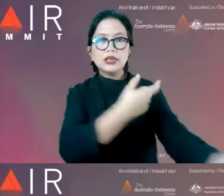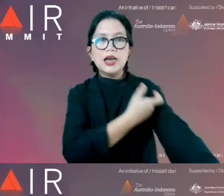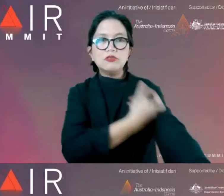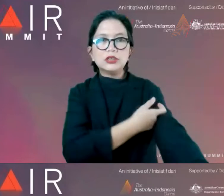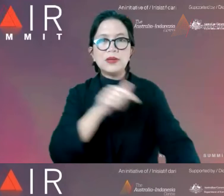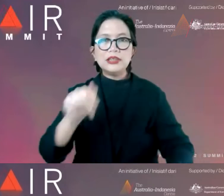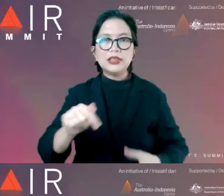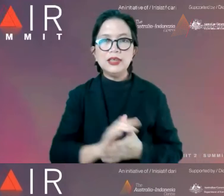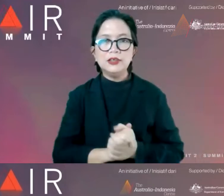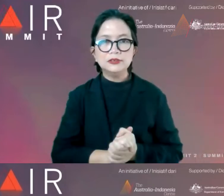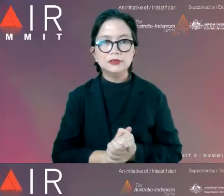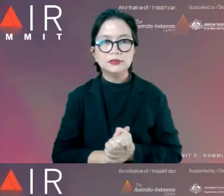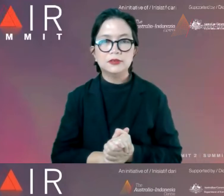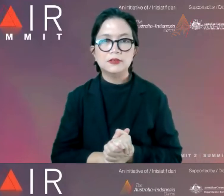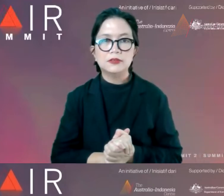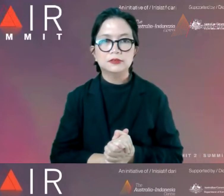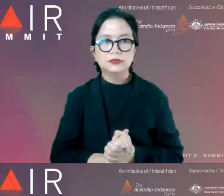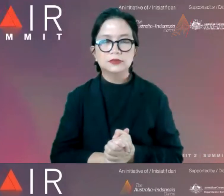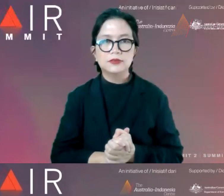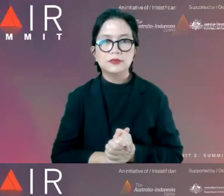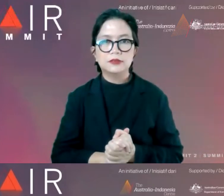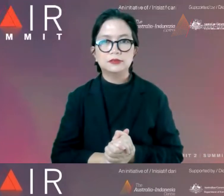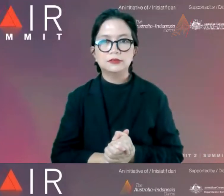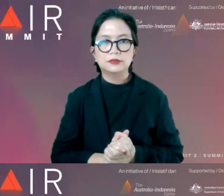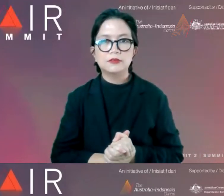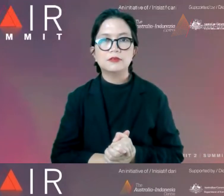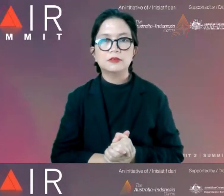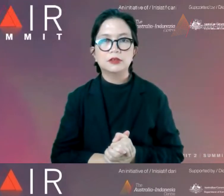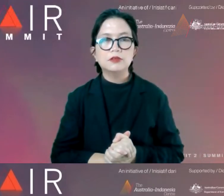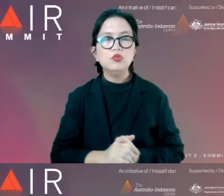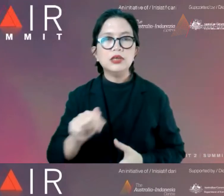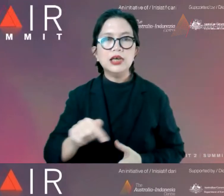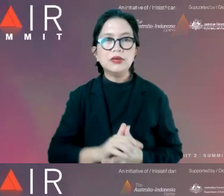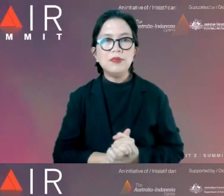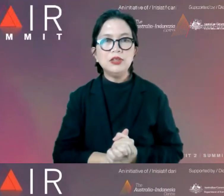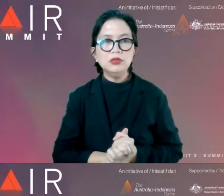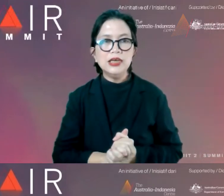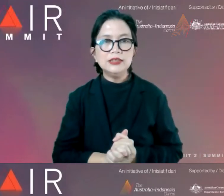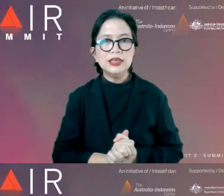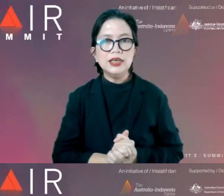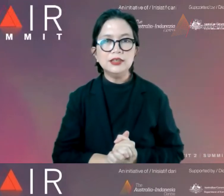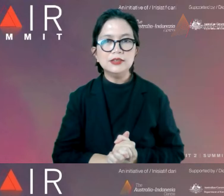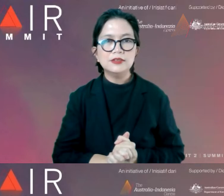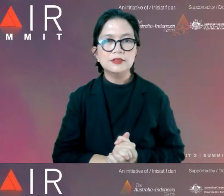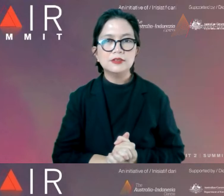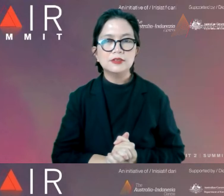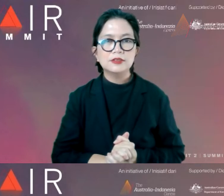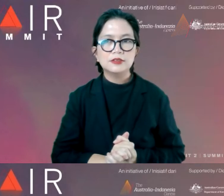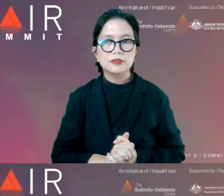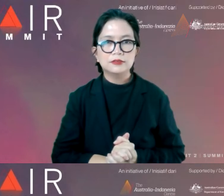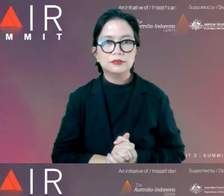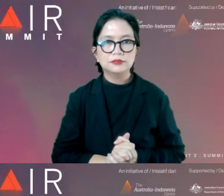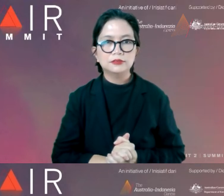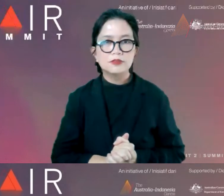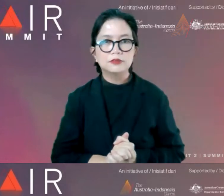I guess, as you say, our results show intention to vaccinate, and clearly that follows the same